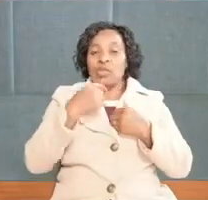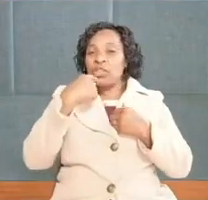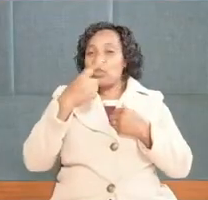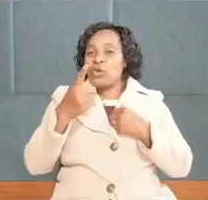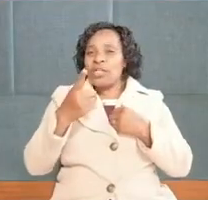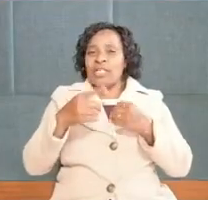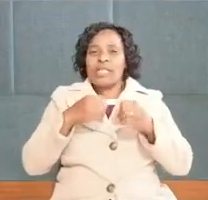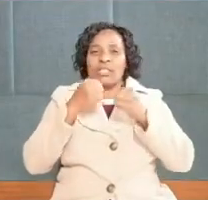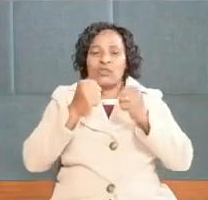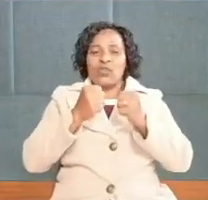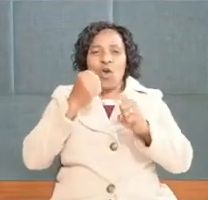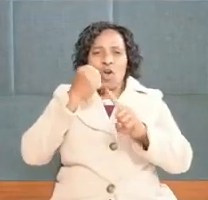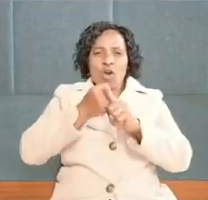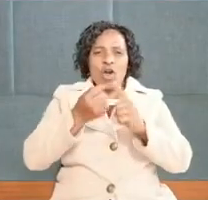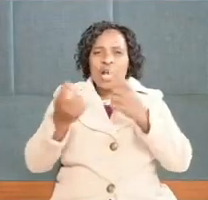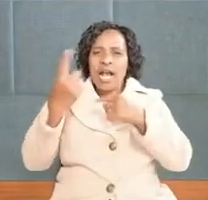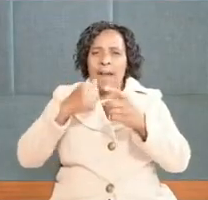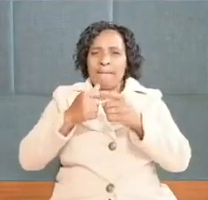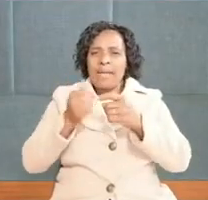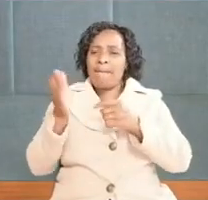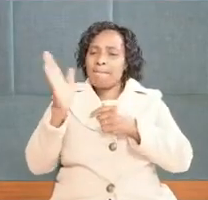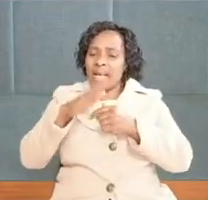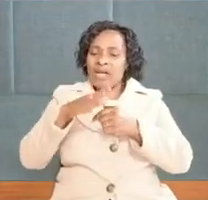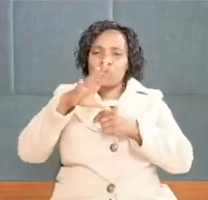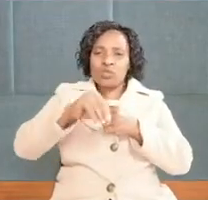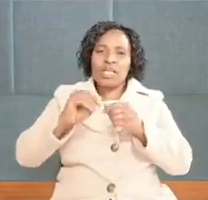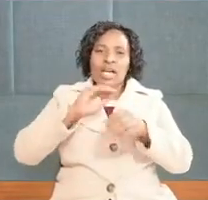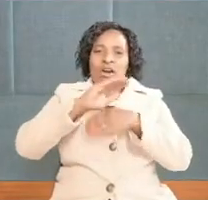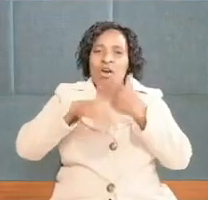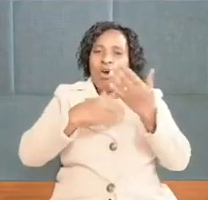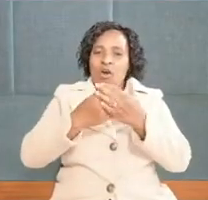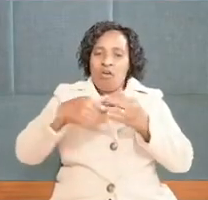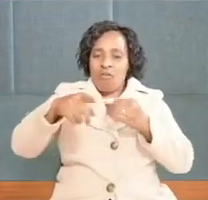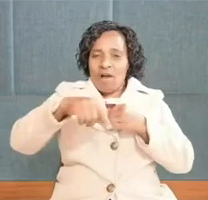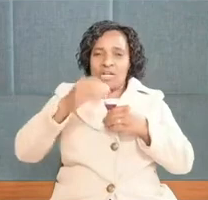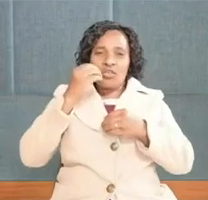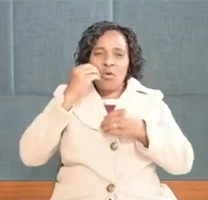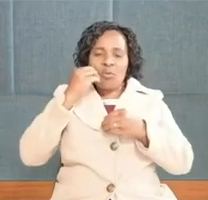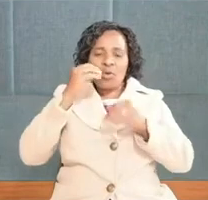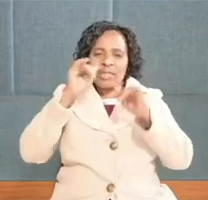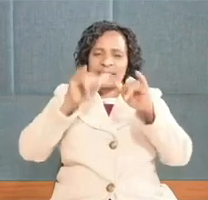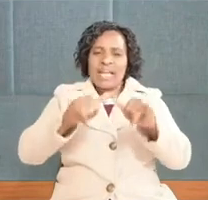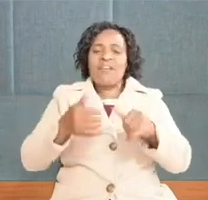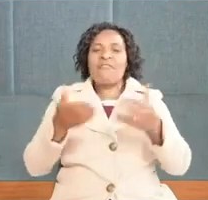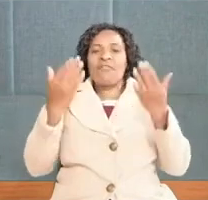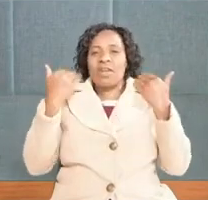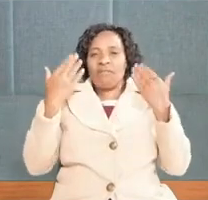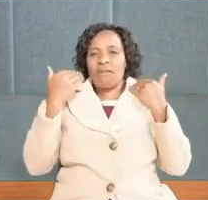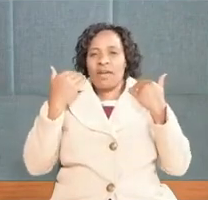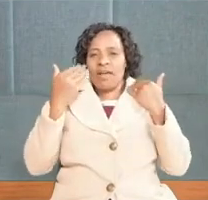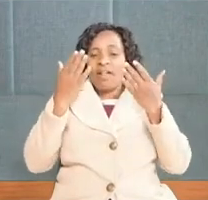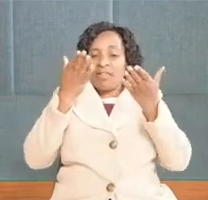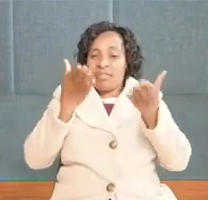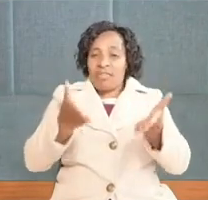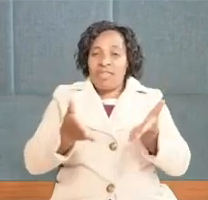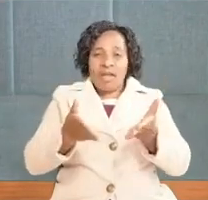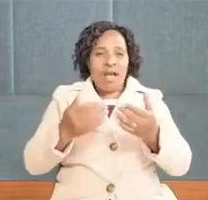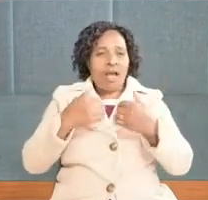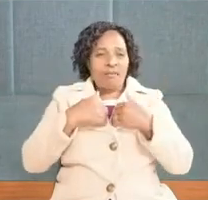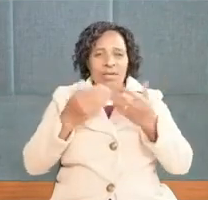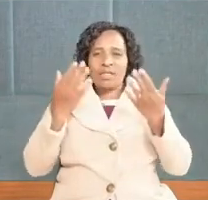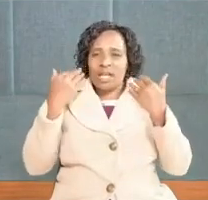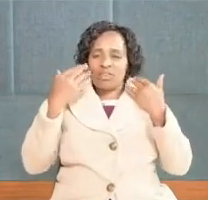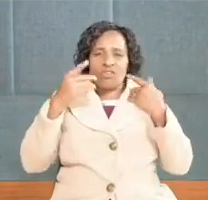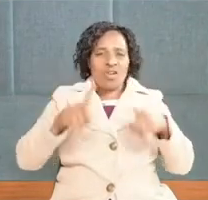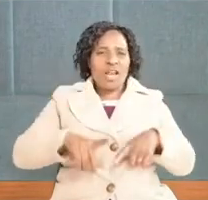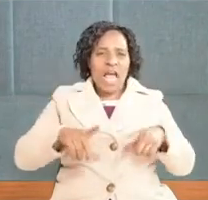the strong rock is coming back to take us all home, where we will dwell with him forever. There we will have eternal life